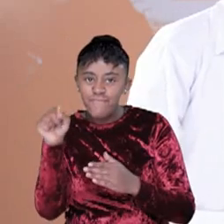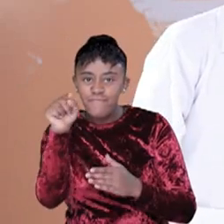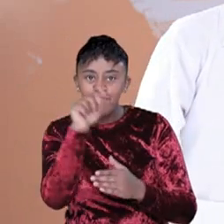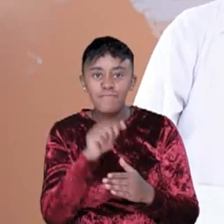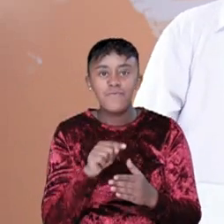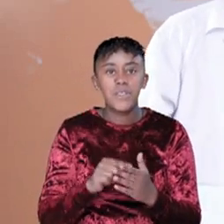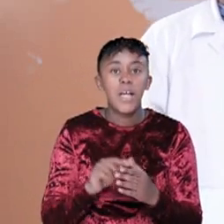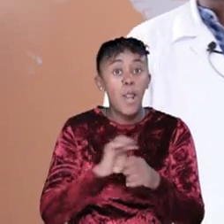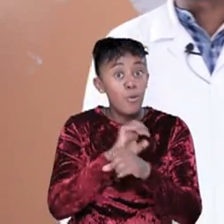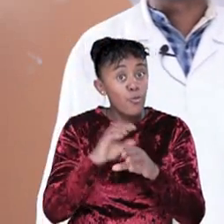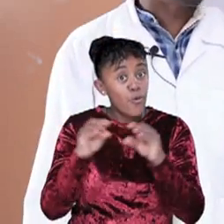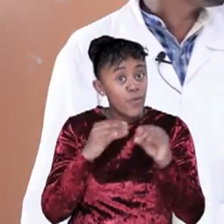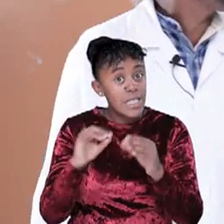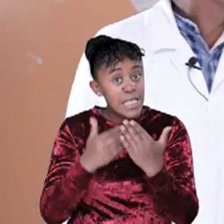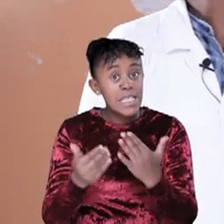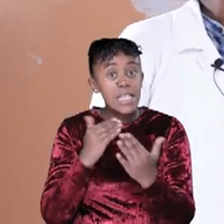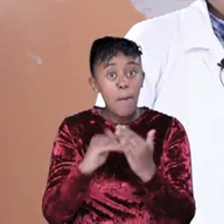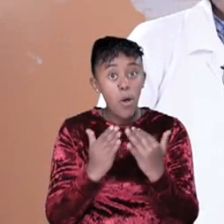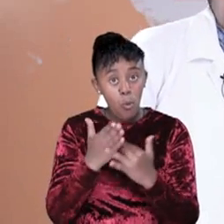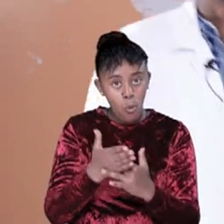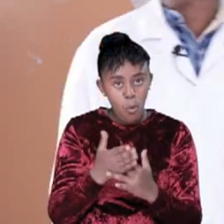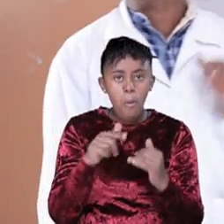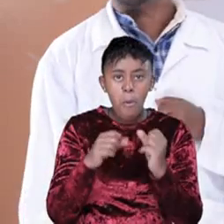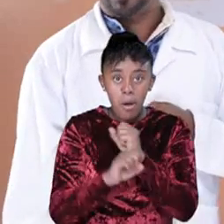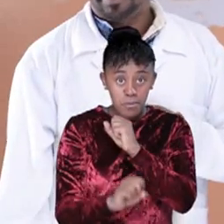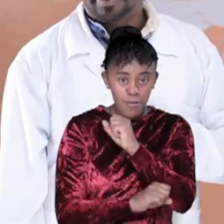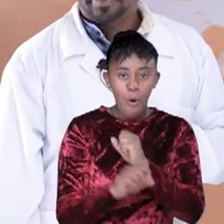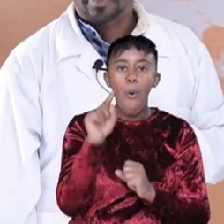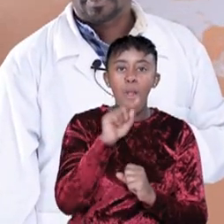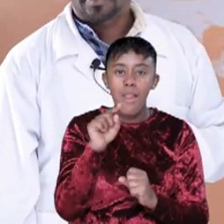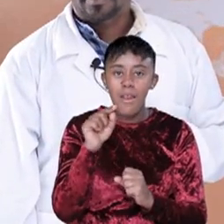Electron is moving from this semiconductor, and the present there is hole is formed.